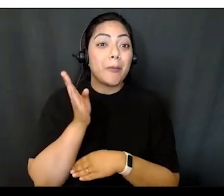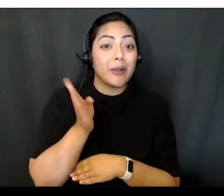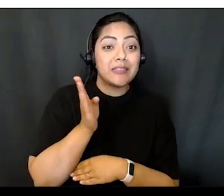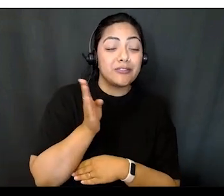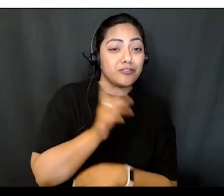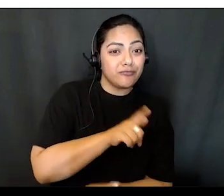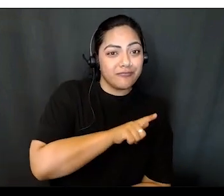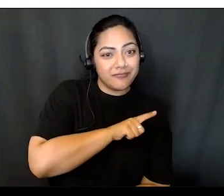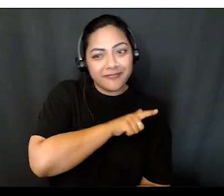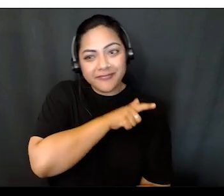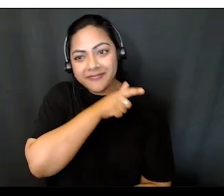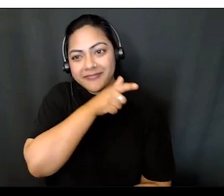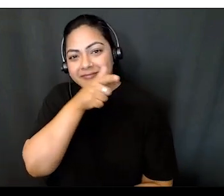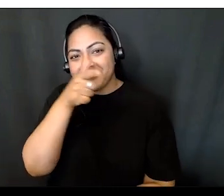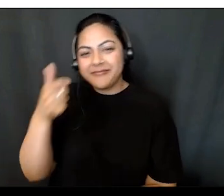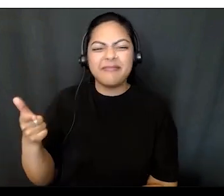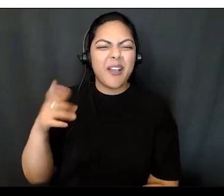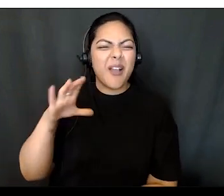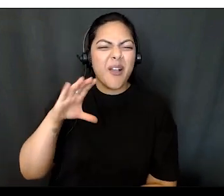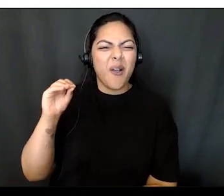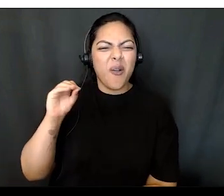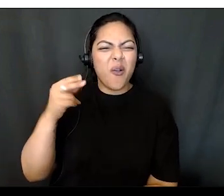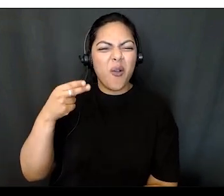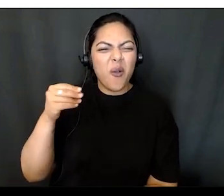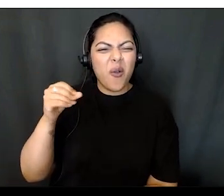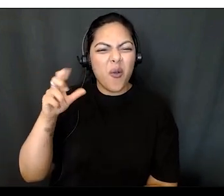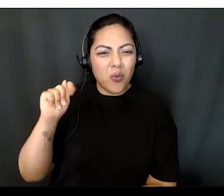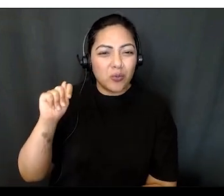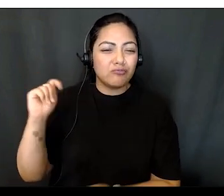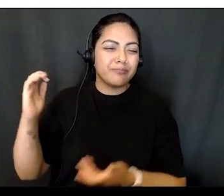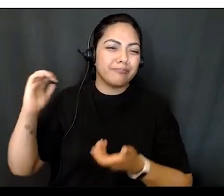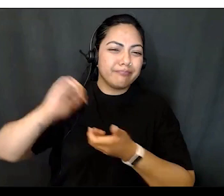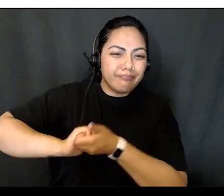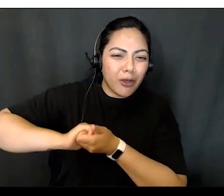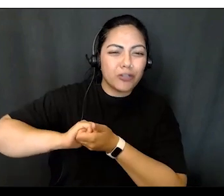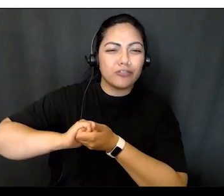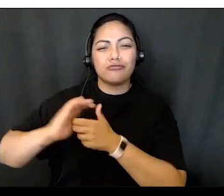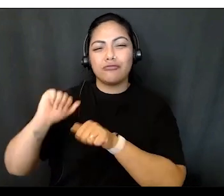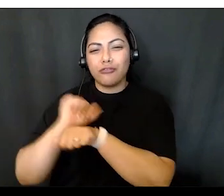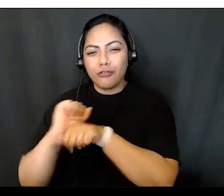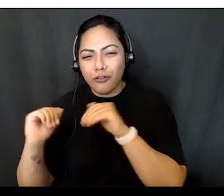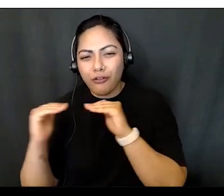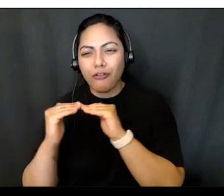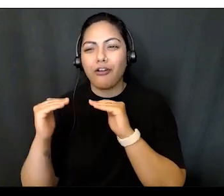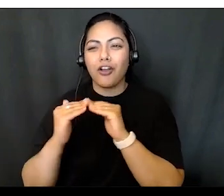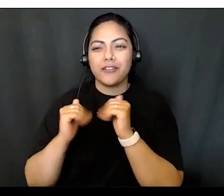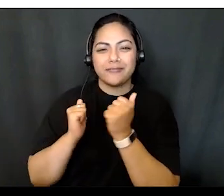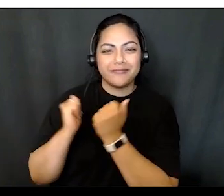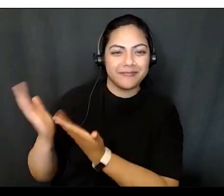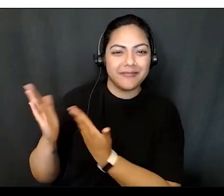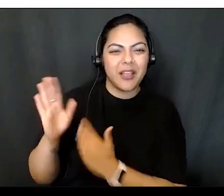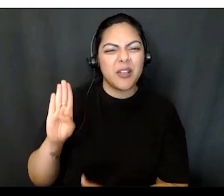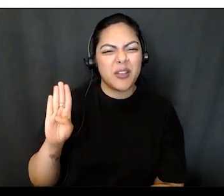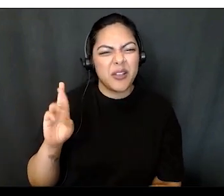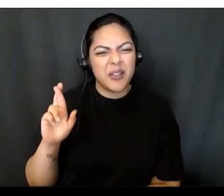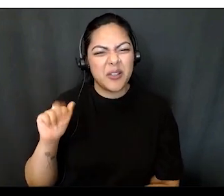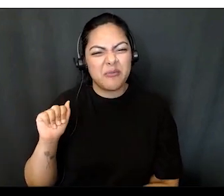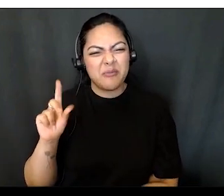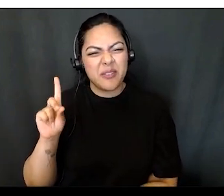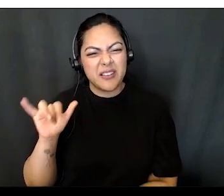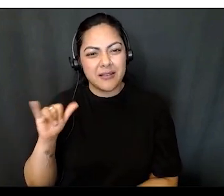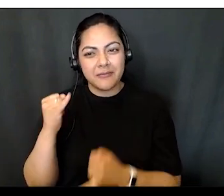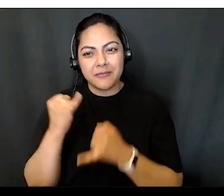door to my colleague, co-host, and one of our partners in crime for this learning kind of time, Brady